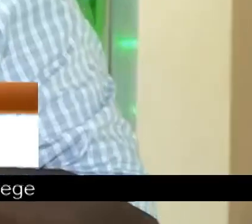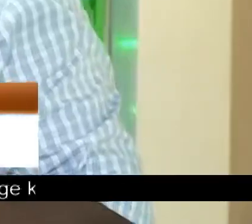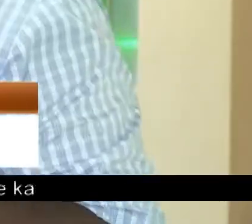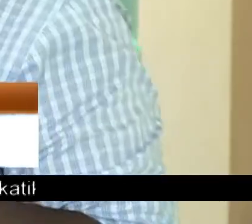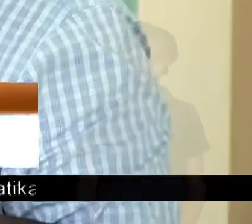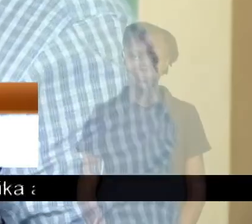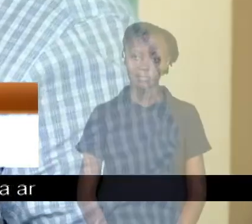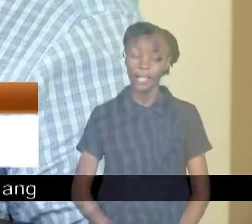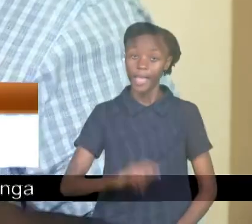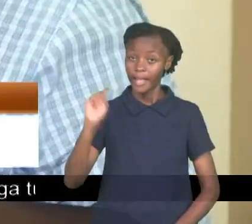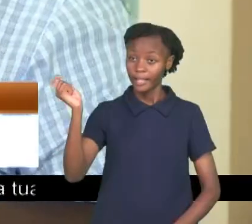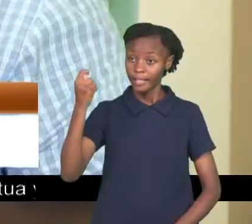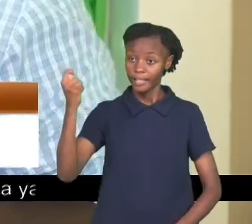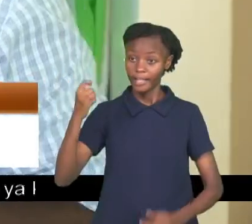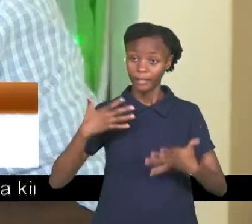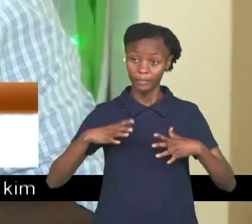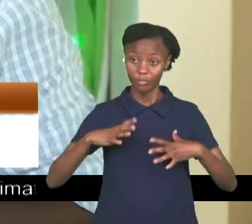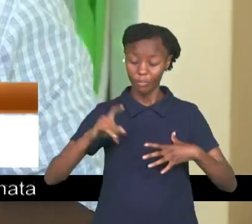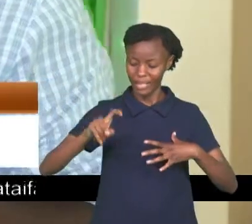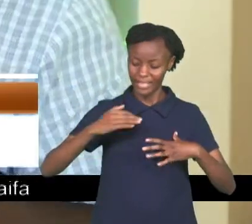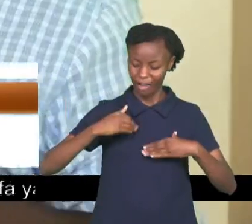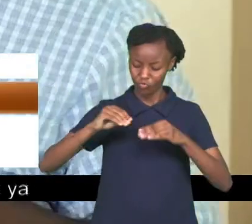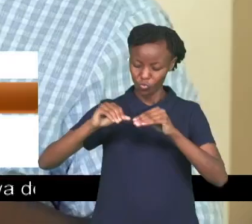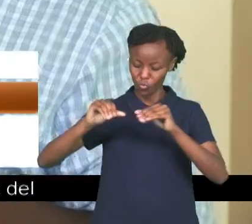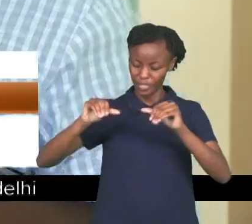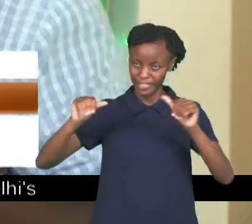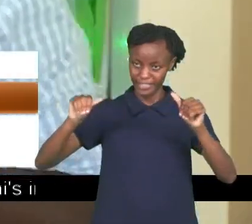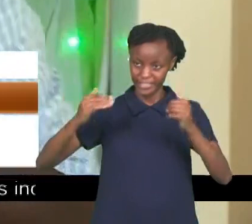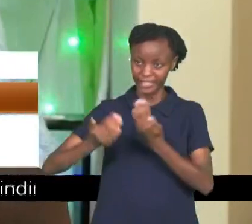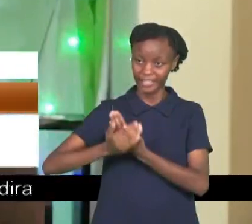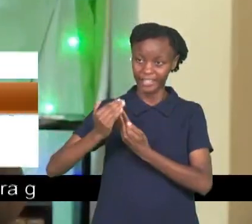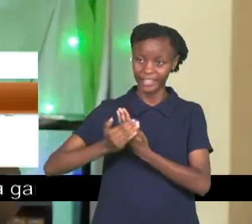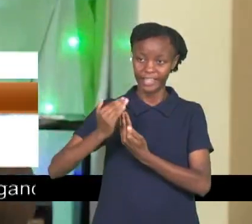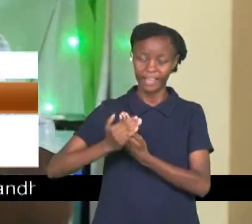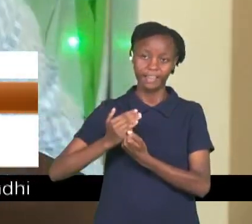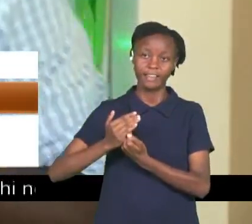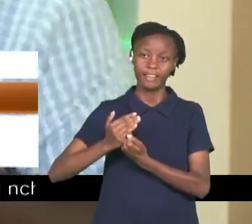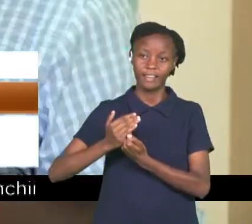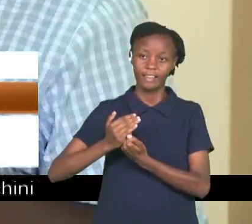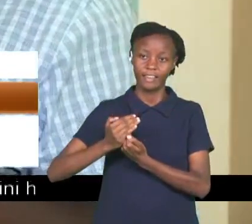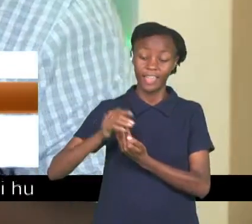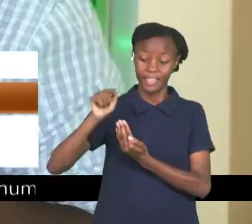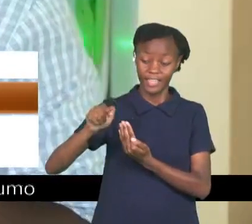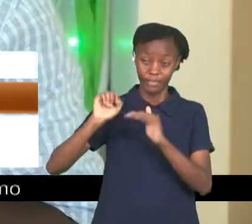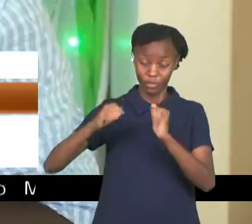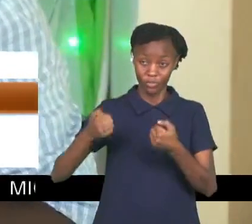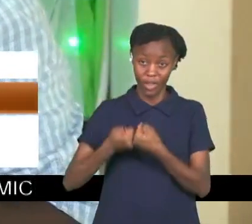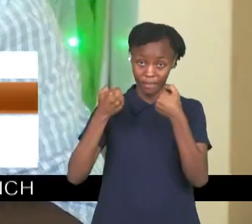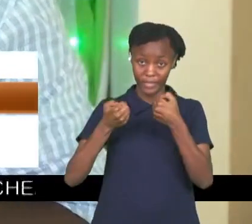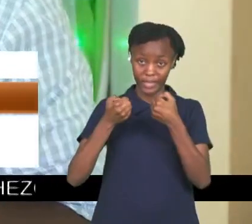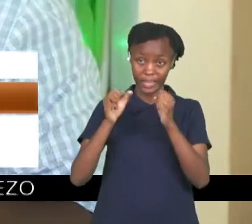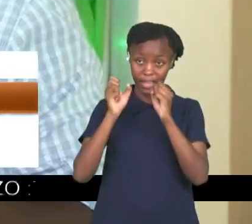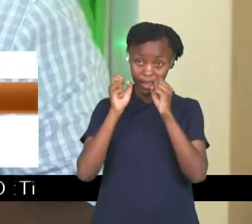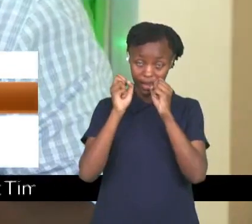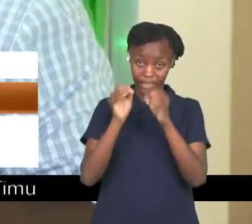Kenyan population require quality care in the spirit of UHC. This can only be replicated